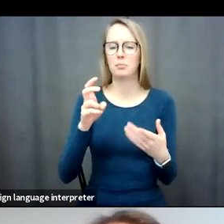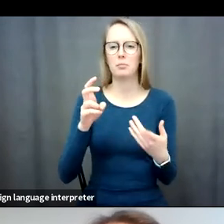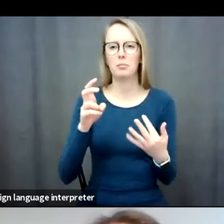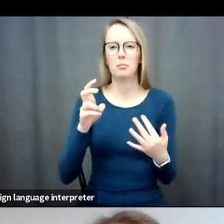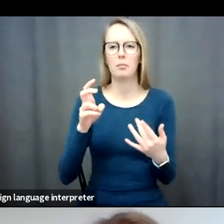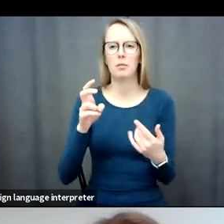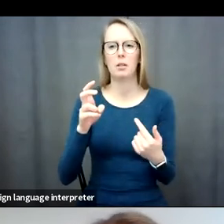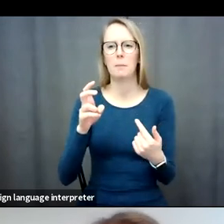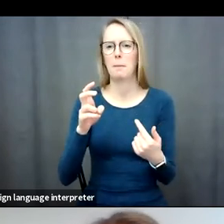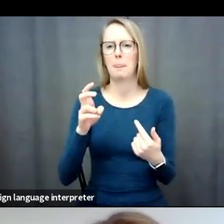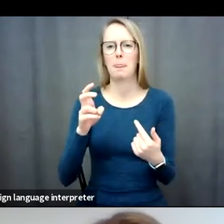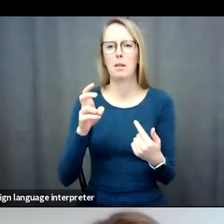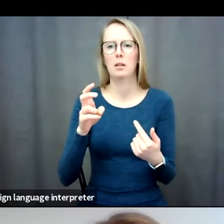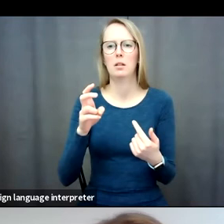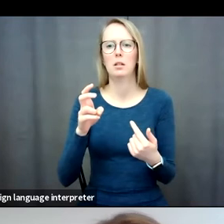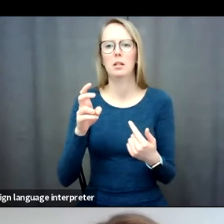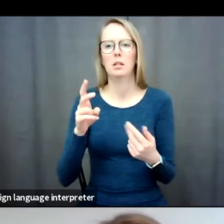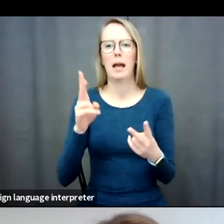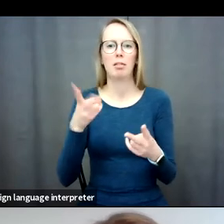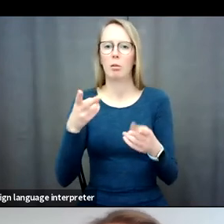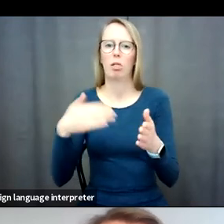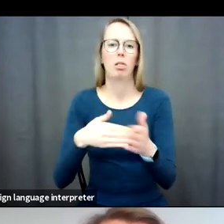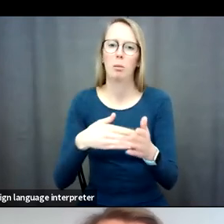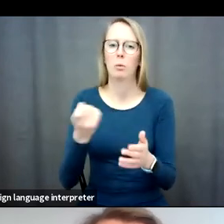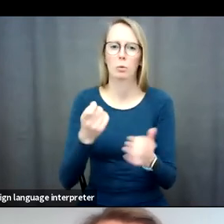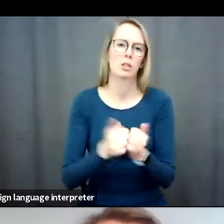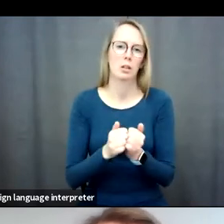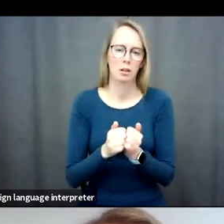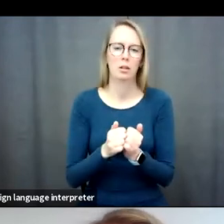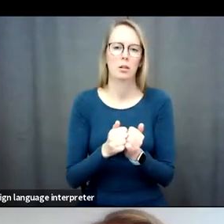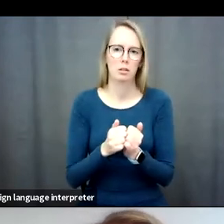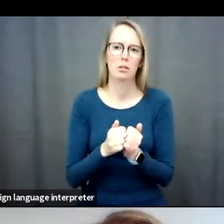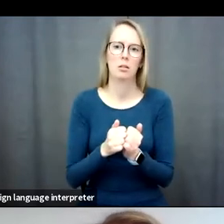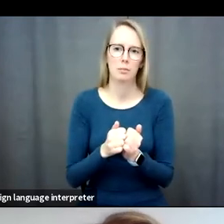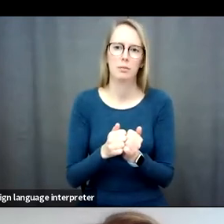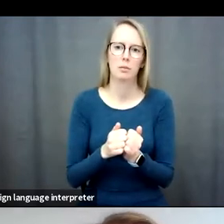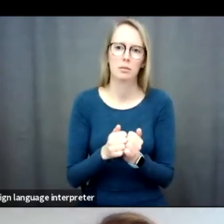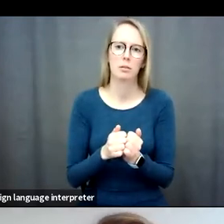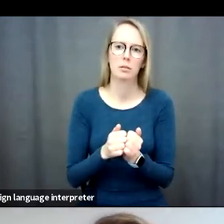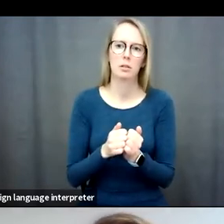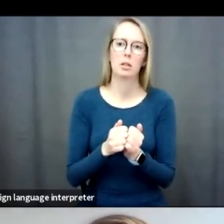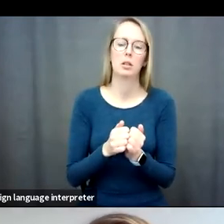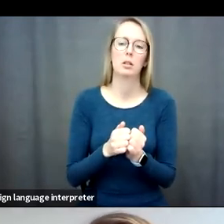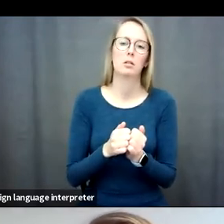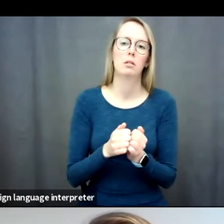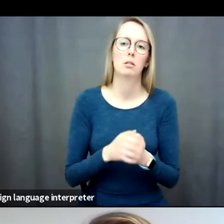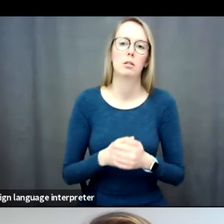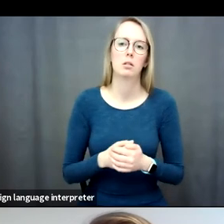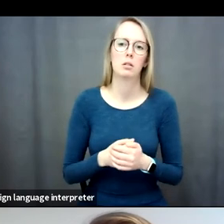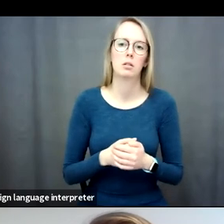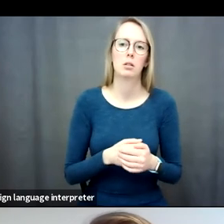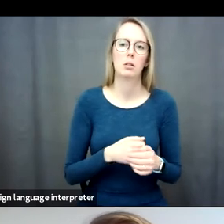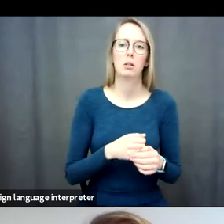it's something that comes in the way for it when we're out there, especially for some children